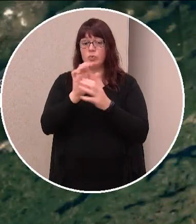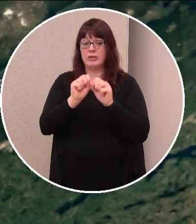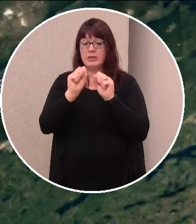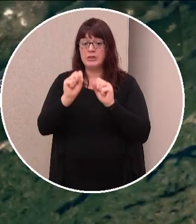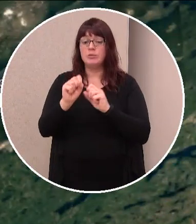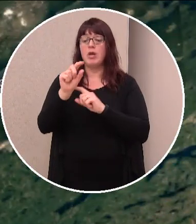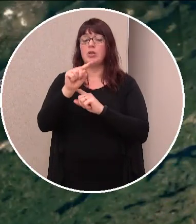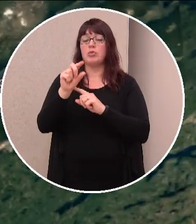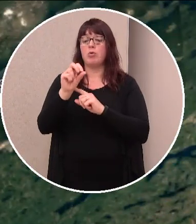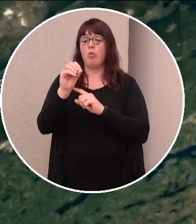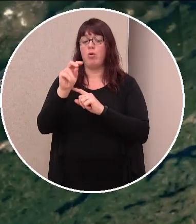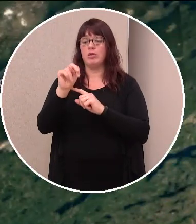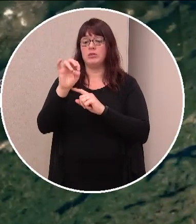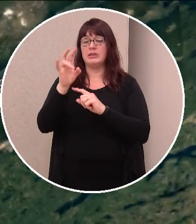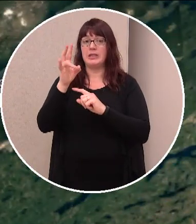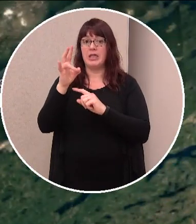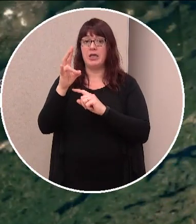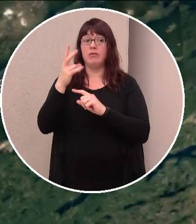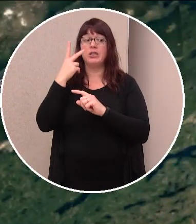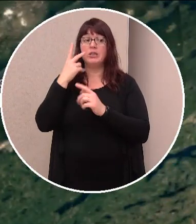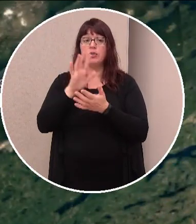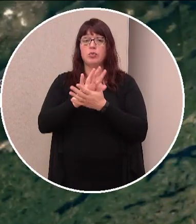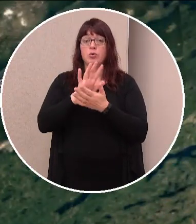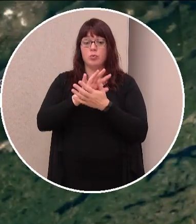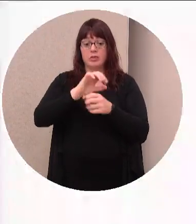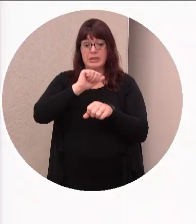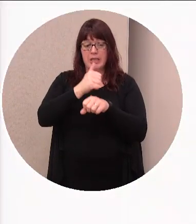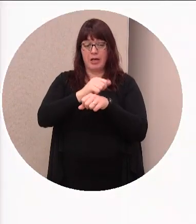We see the location of the schools involved.